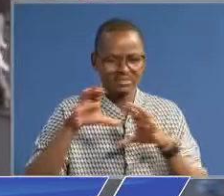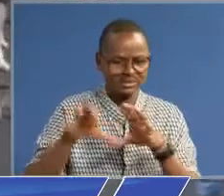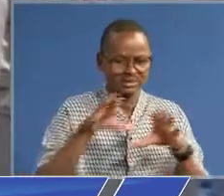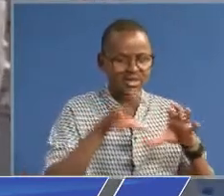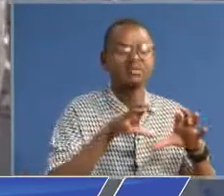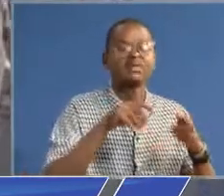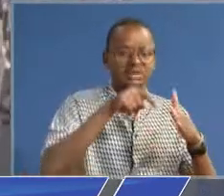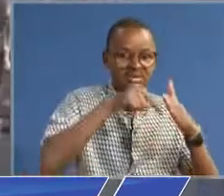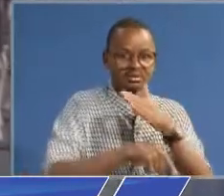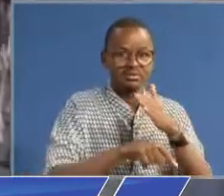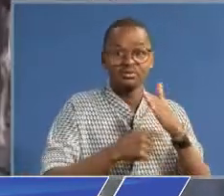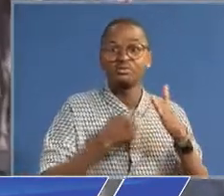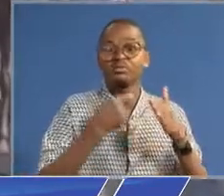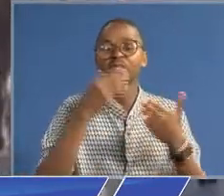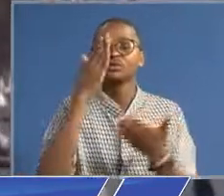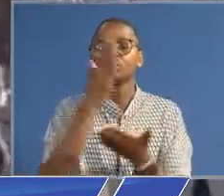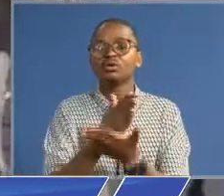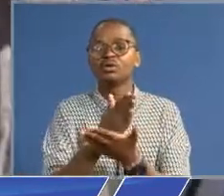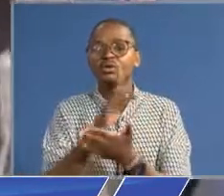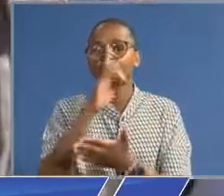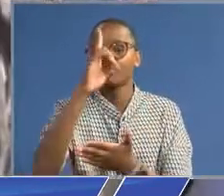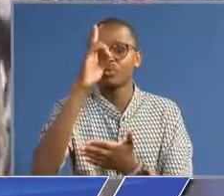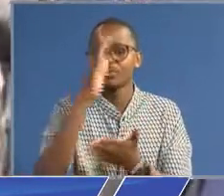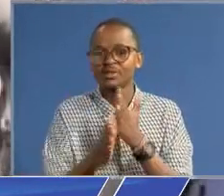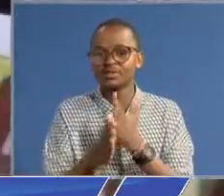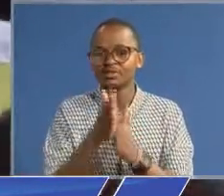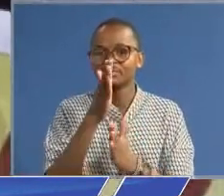suffer downstream, and this should be stopped at once.